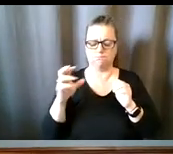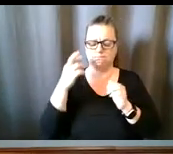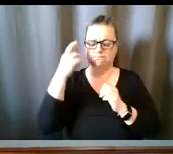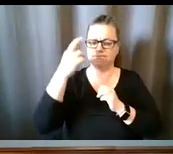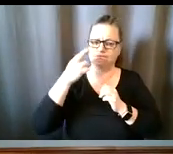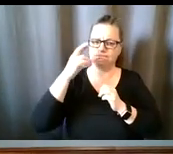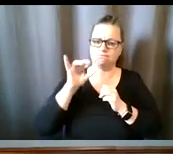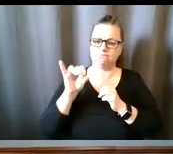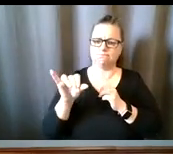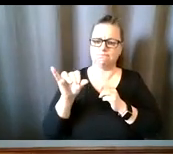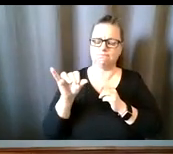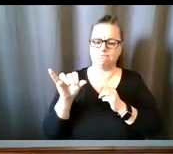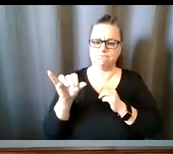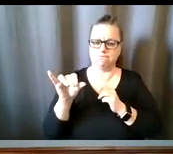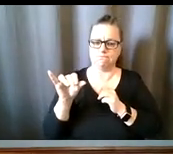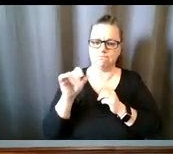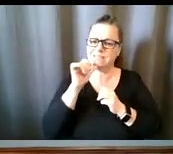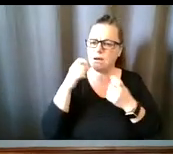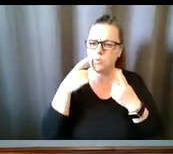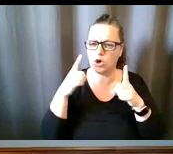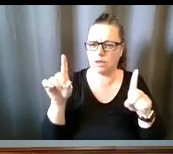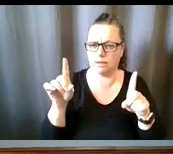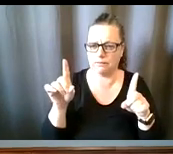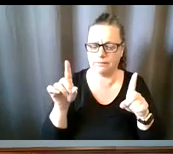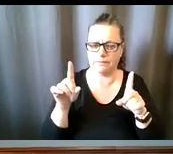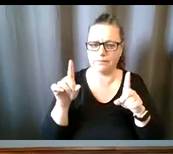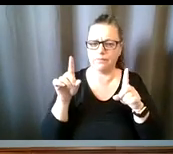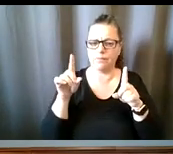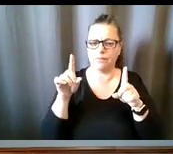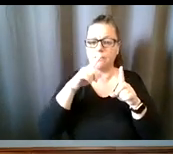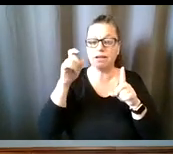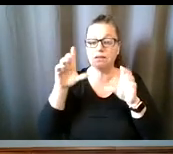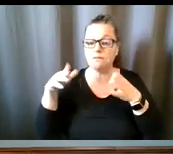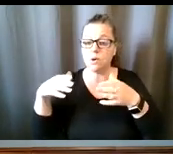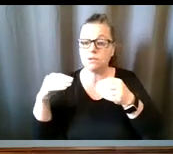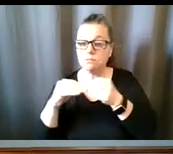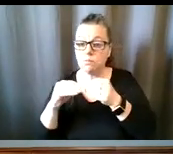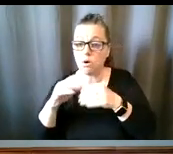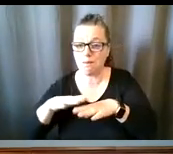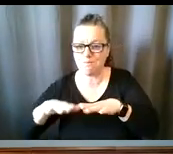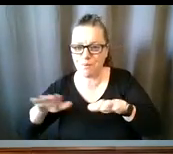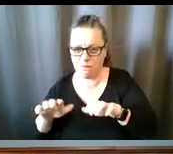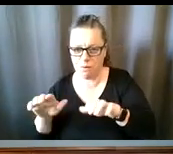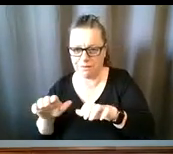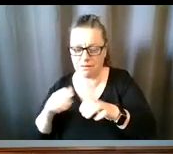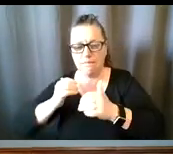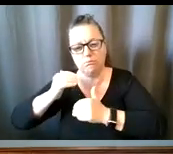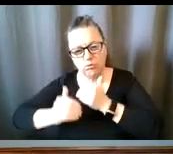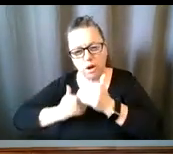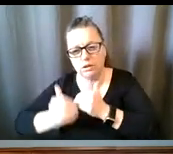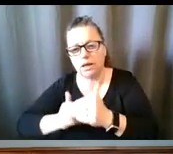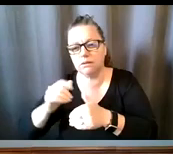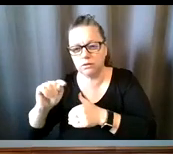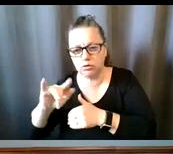really working the way that they wanted it to, because they were focusing more on performance, right? It was the process and the tools. It was